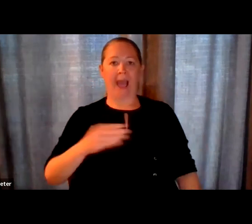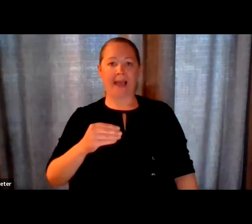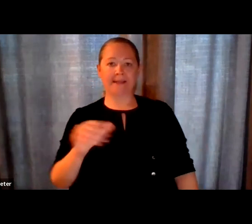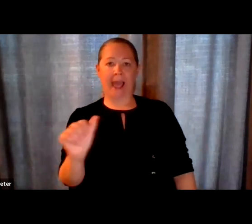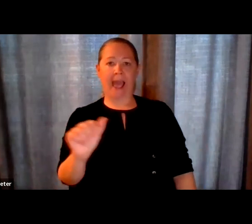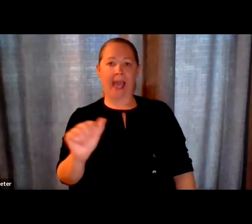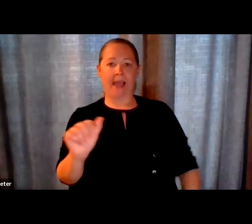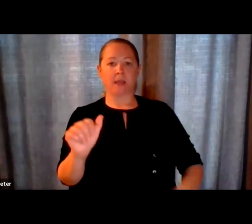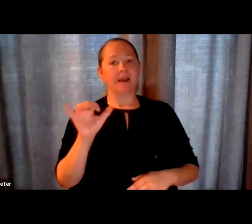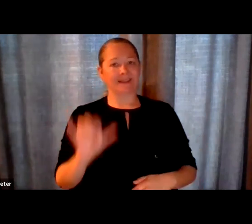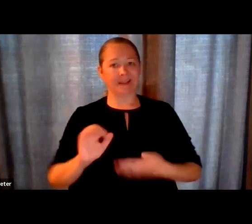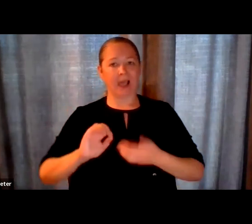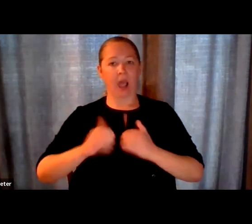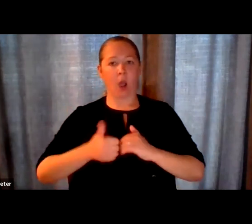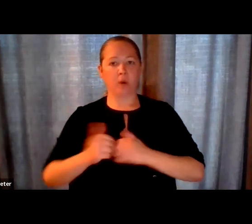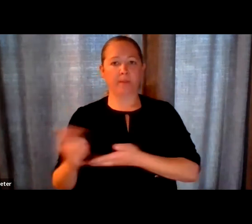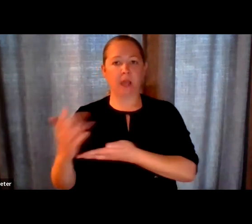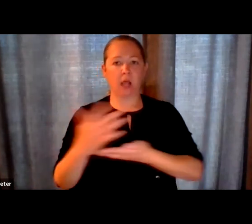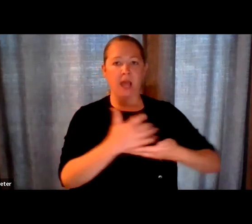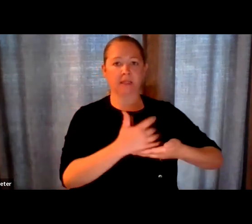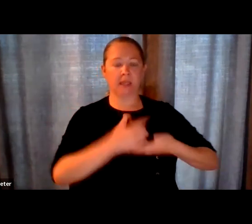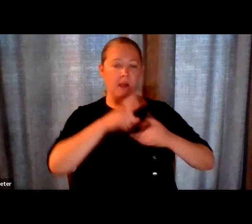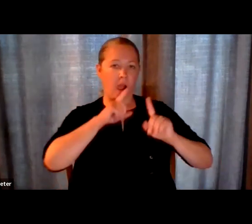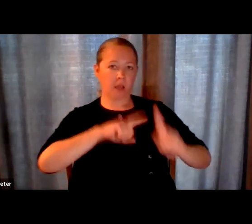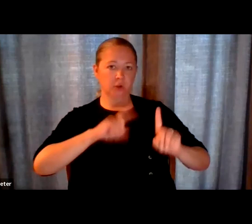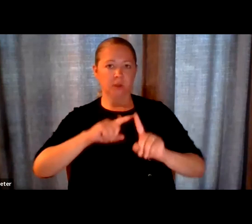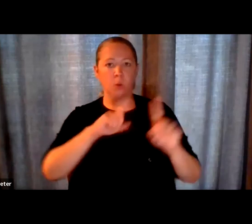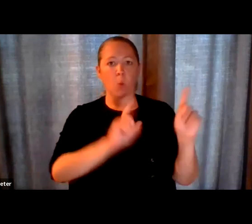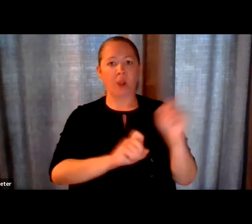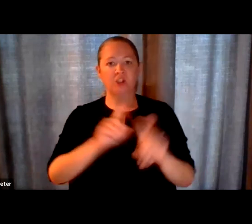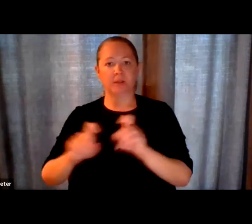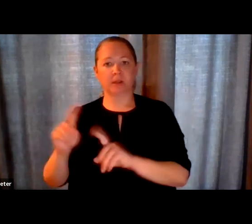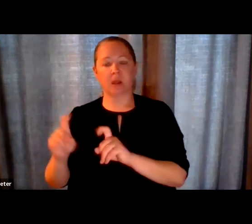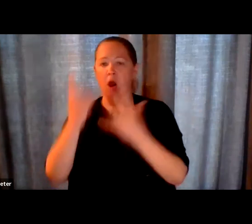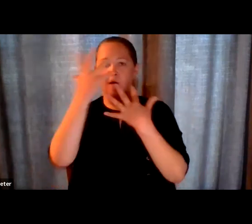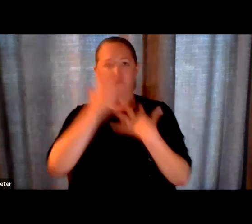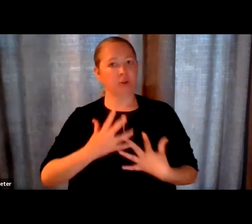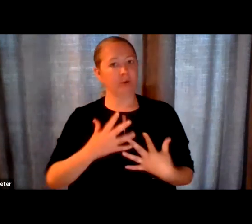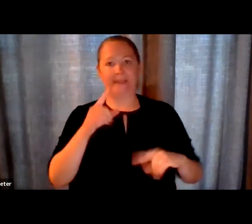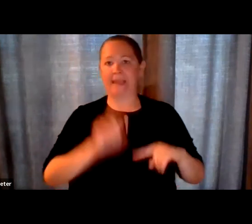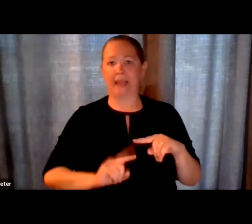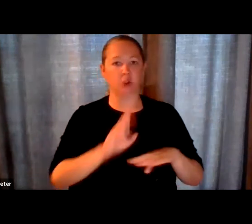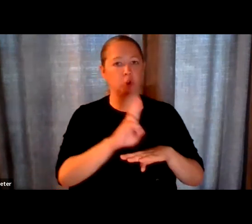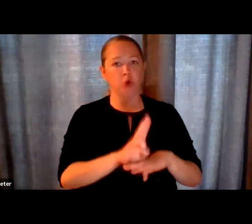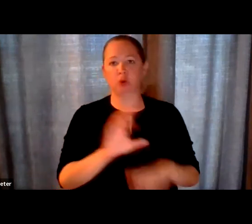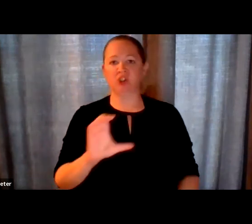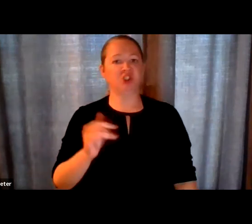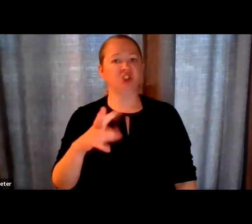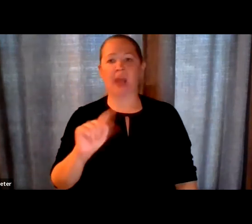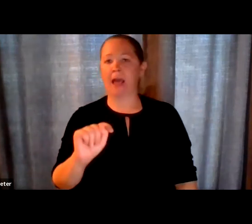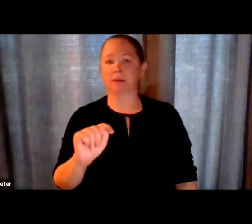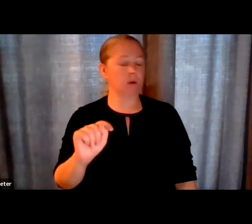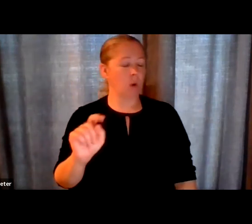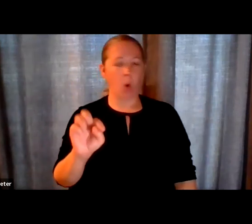is how we'll be collecting and answering questions tonight. Unfortunately, we cannot use the chat or the hand raise for questions. So